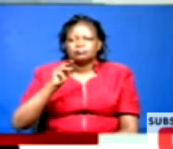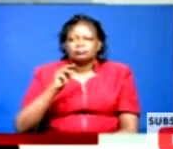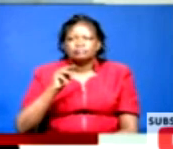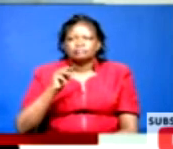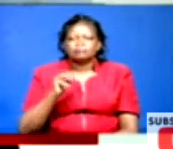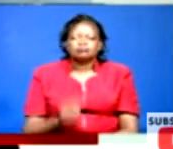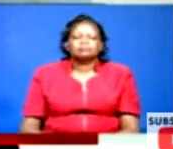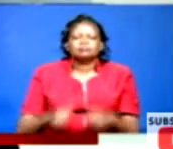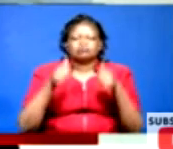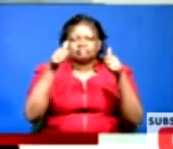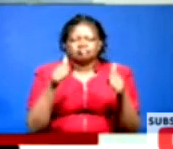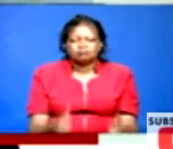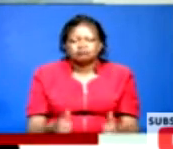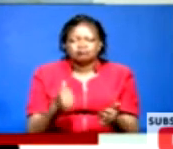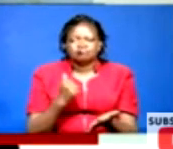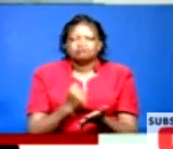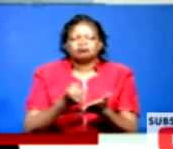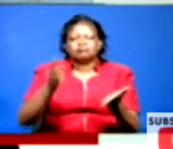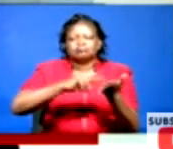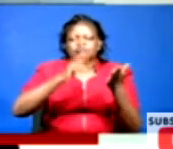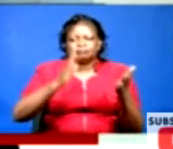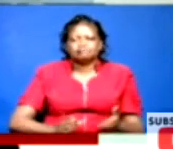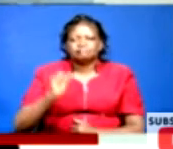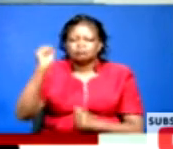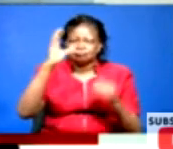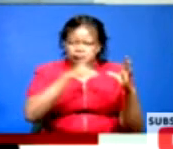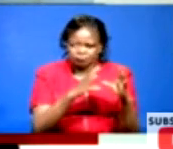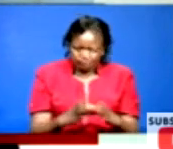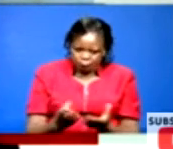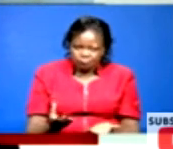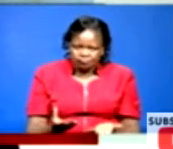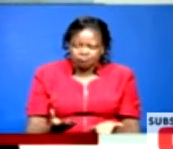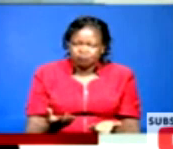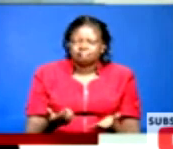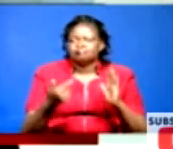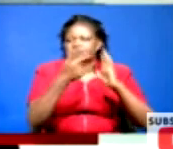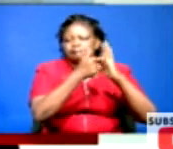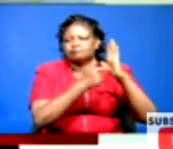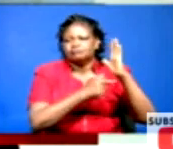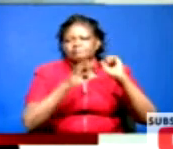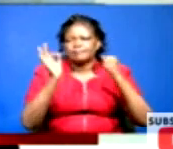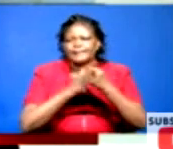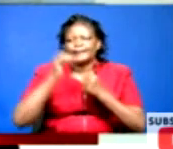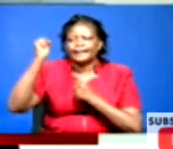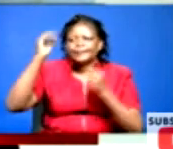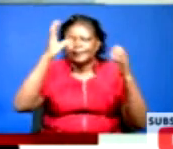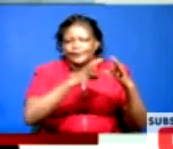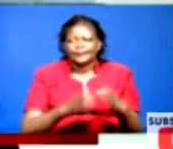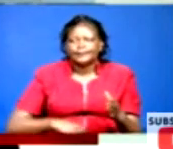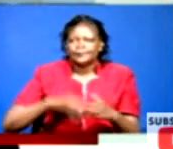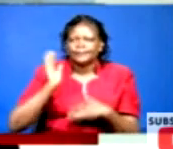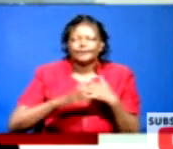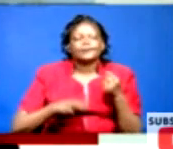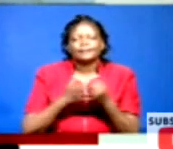Gazette notice, the Office of the Registrar of Political Parties has listed 48 political parties out of more than 80